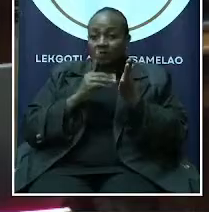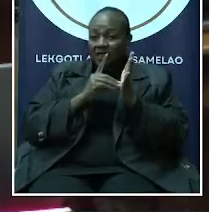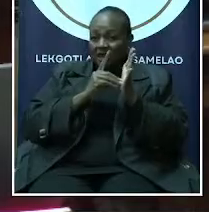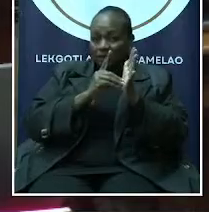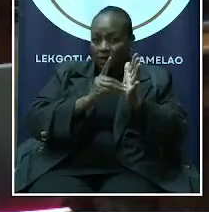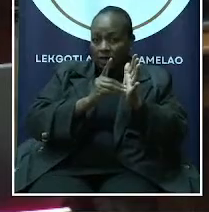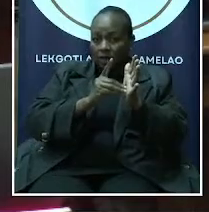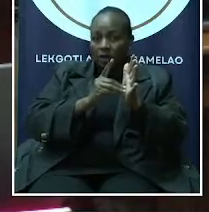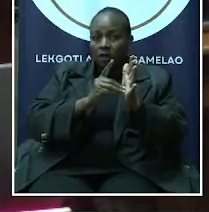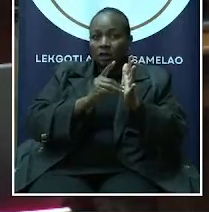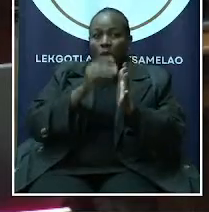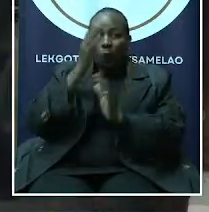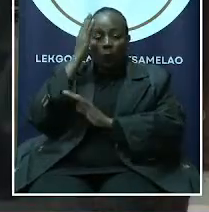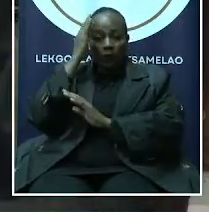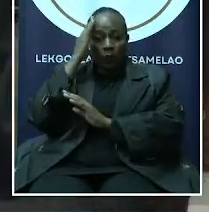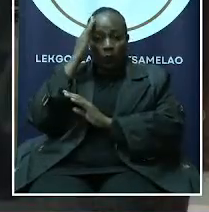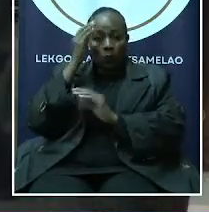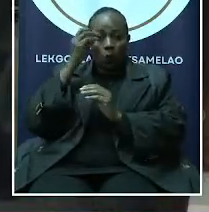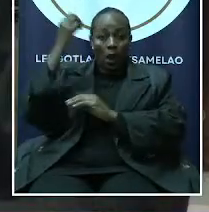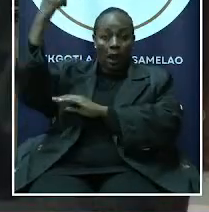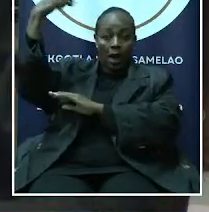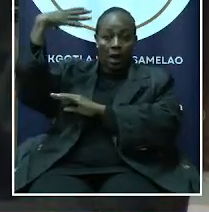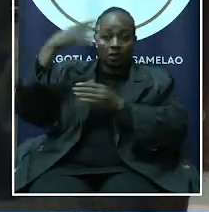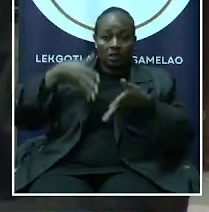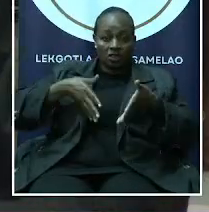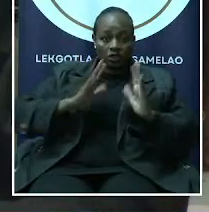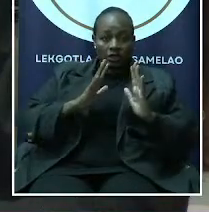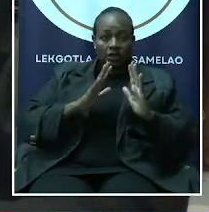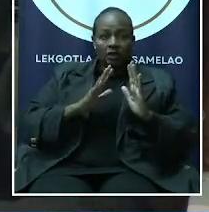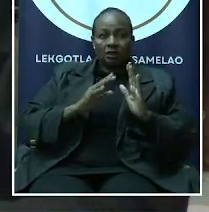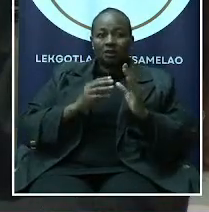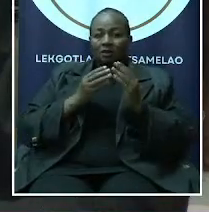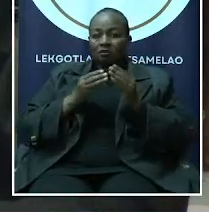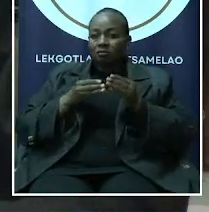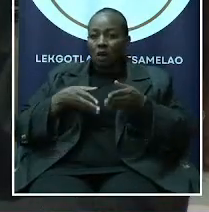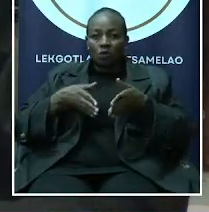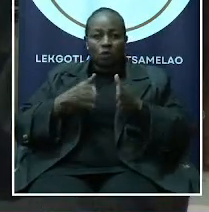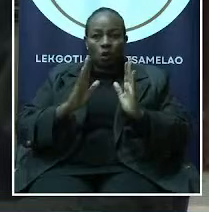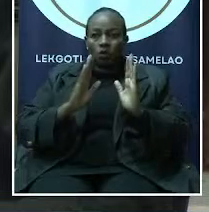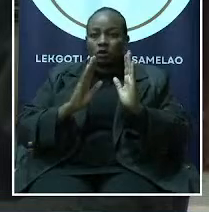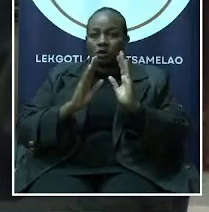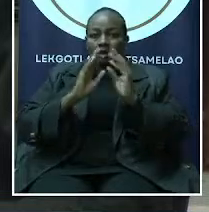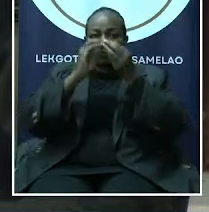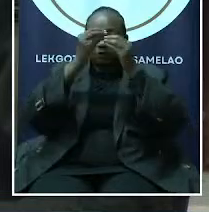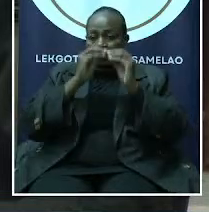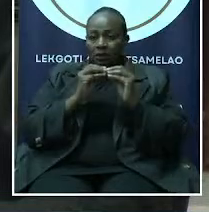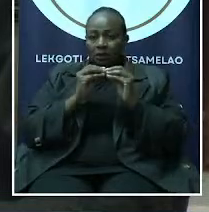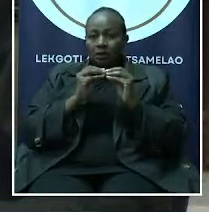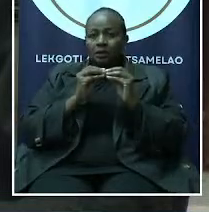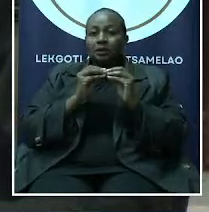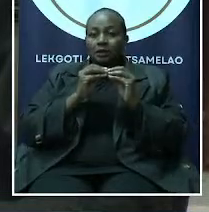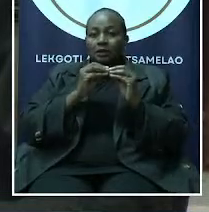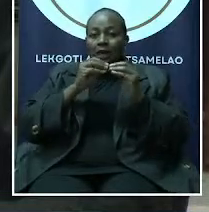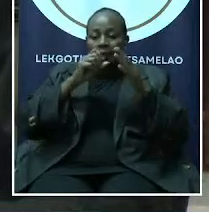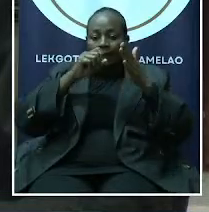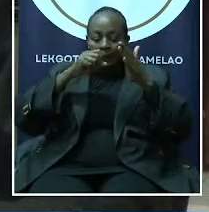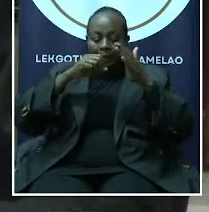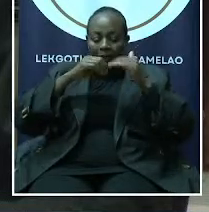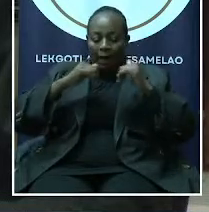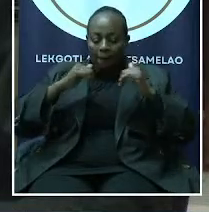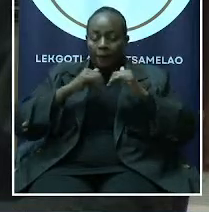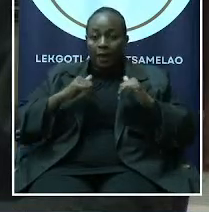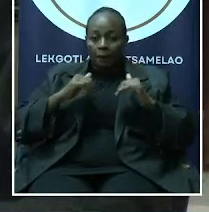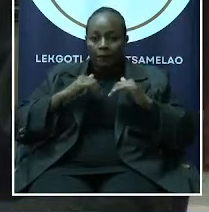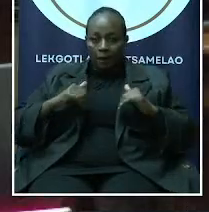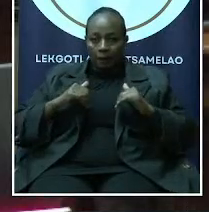that there is an issue with streetlights. We have poor road maintenance. And so those are the gaps, right? And so in identifying